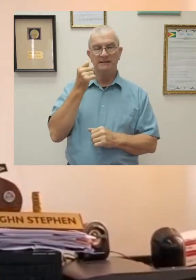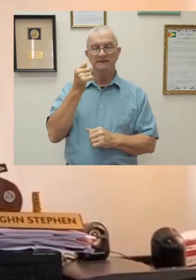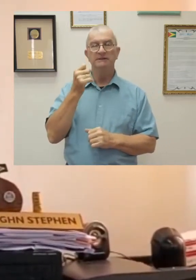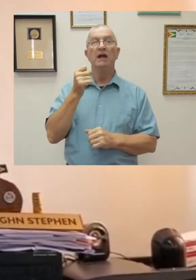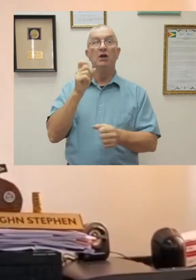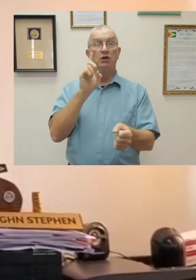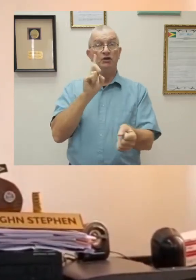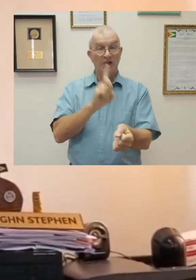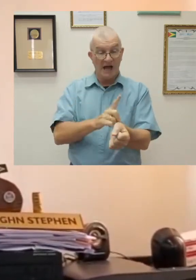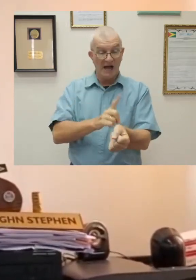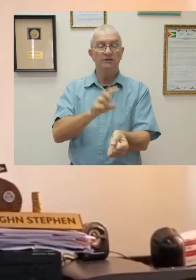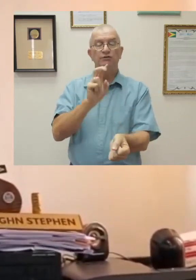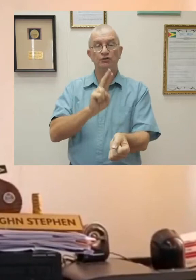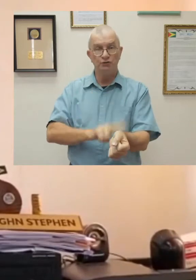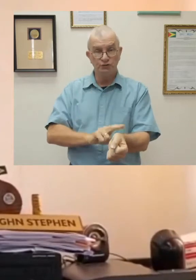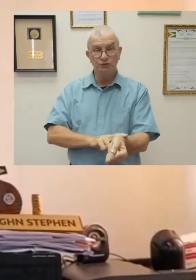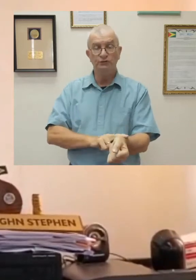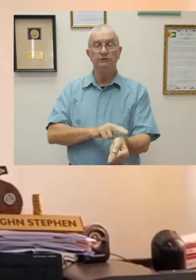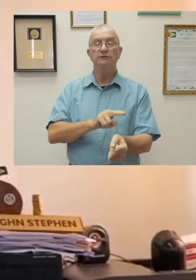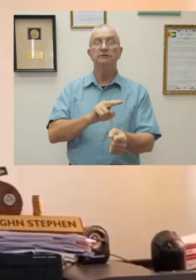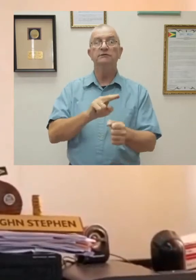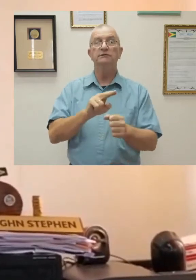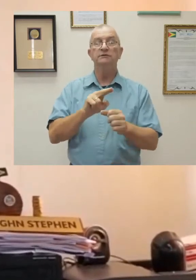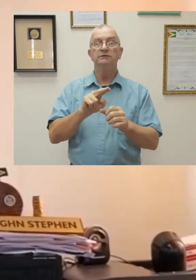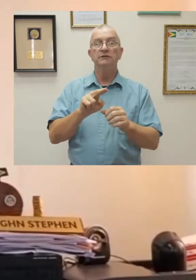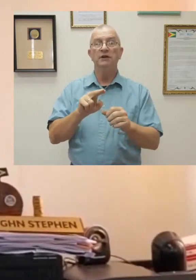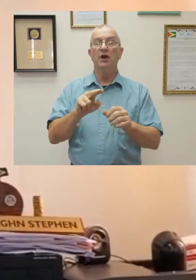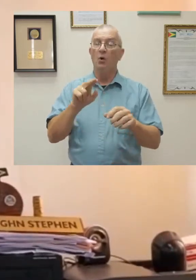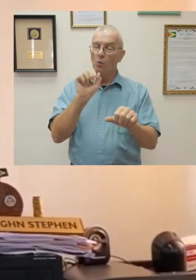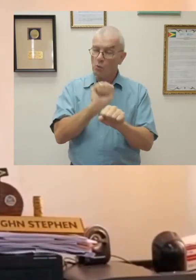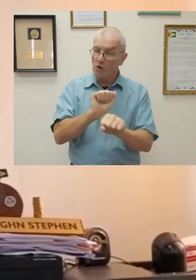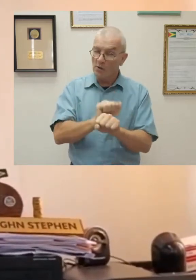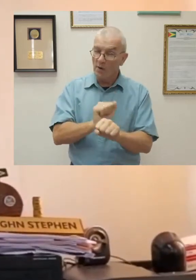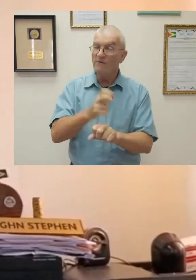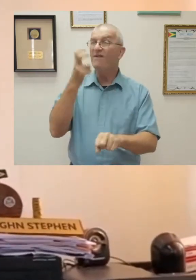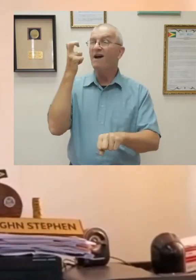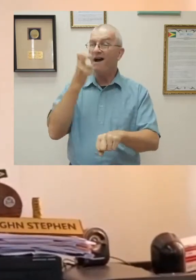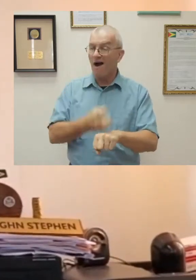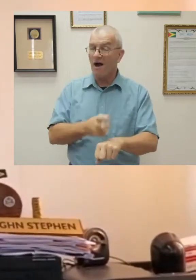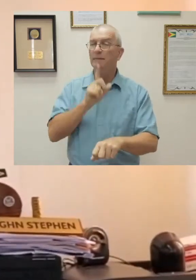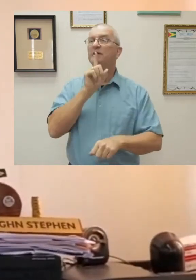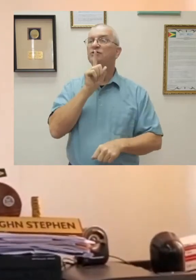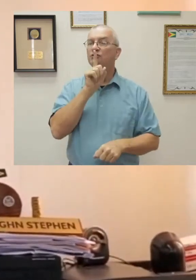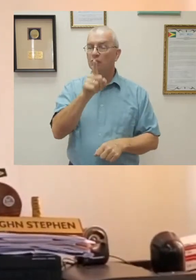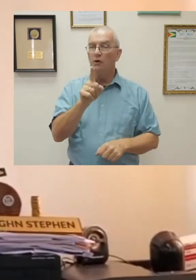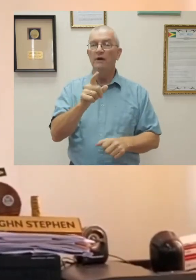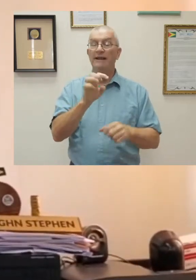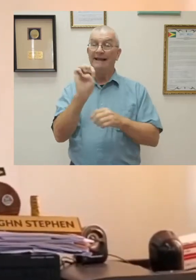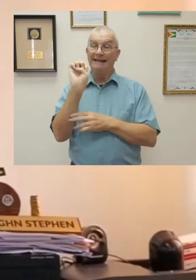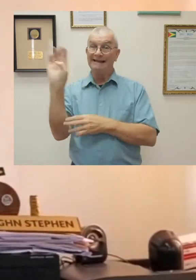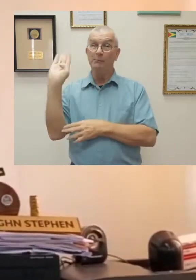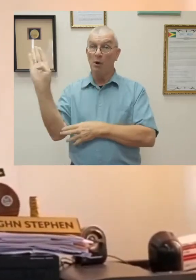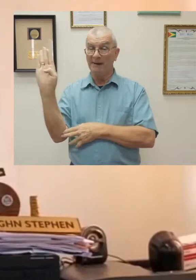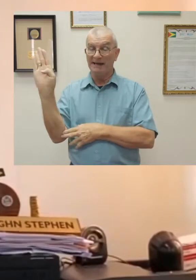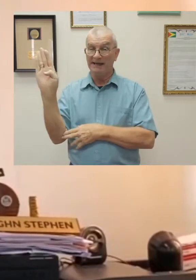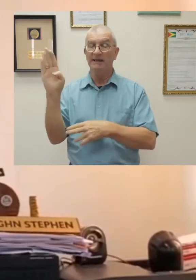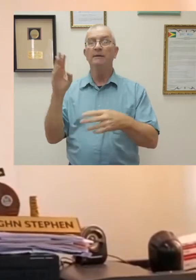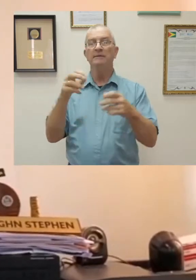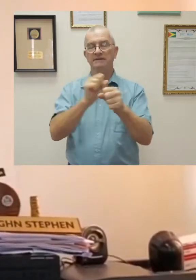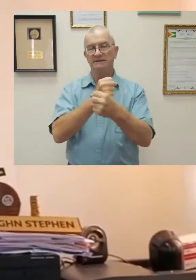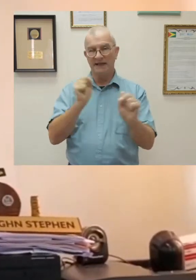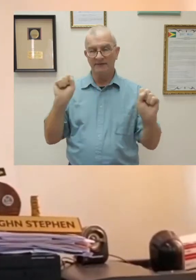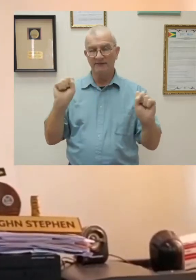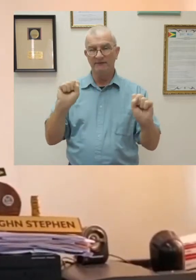frontline workers, the health workers at East Berbice Quarantine, is working beyond the call of duty to ensure that East Berbice Quarantine remains